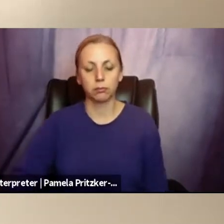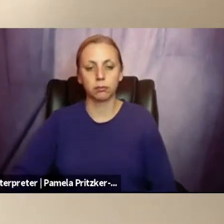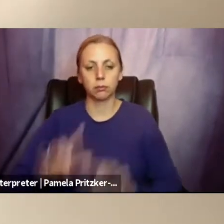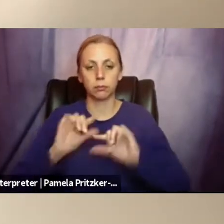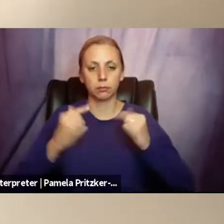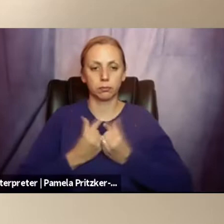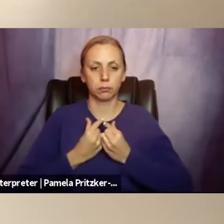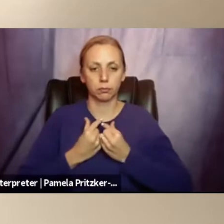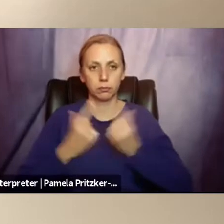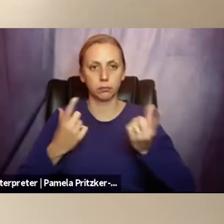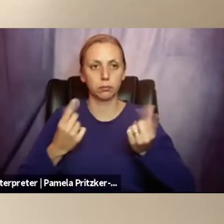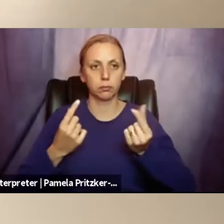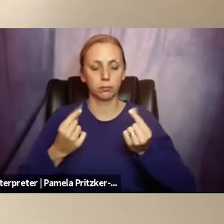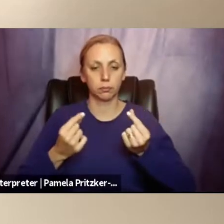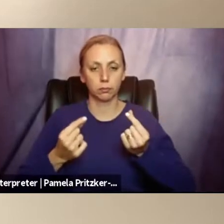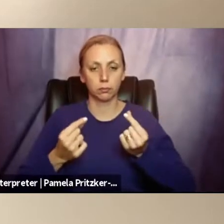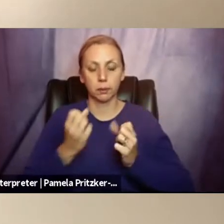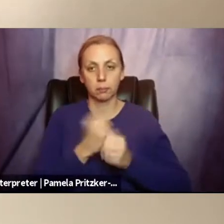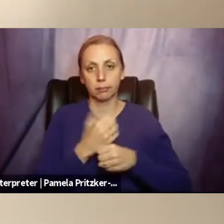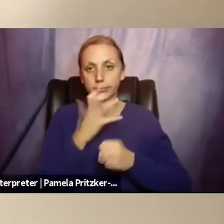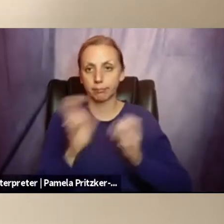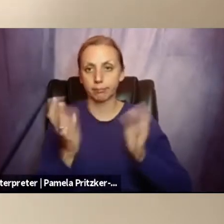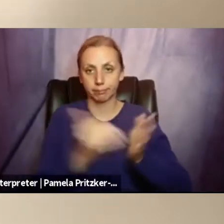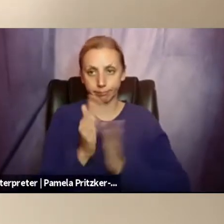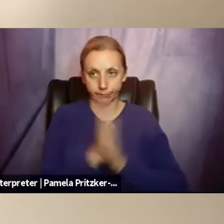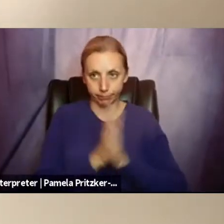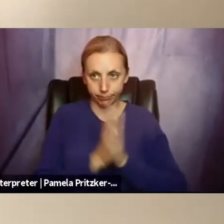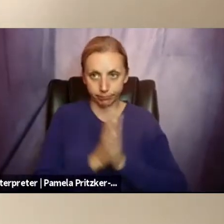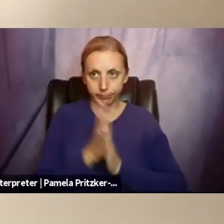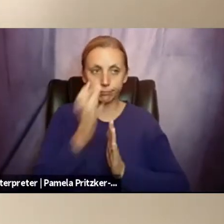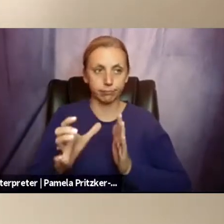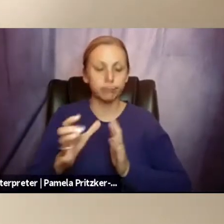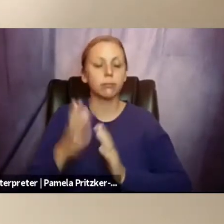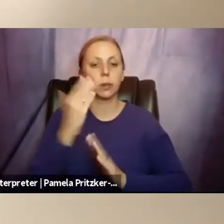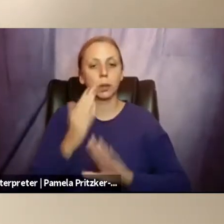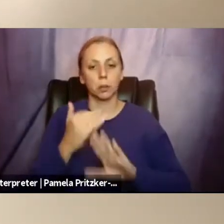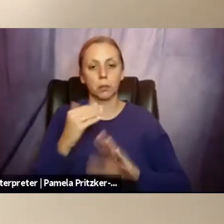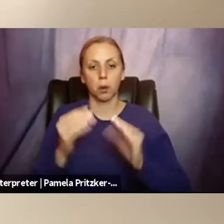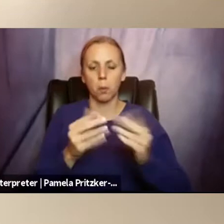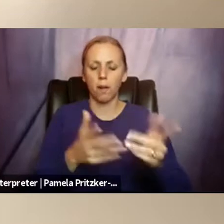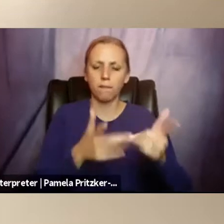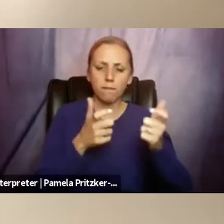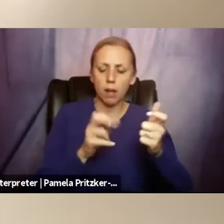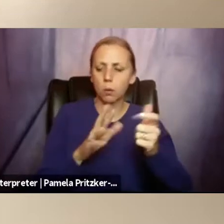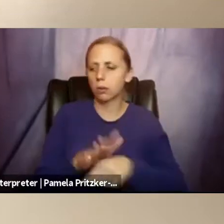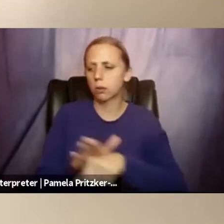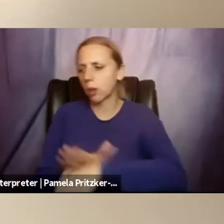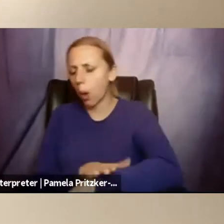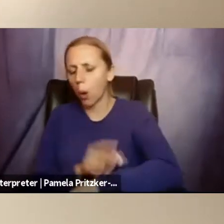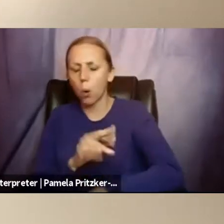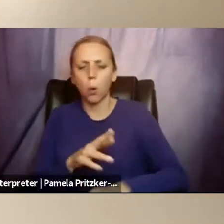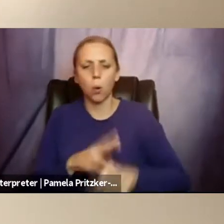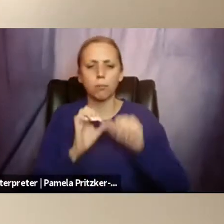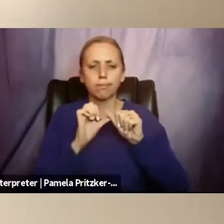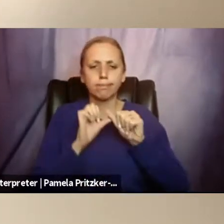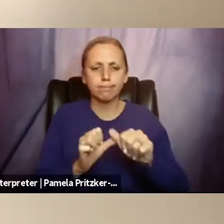let's continue and make this heat again. So I know that last time you may have done a fast motion, a slow motion, something at a steady tempo,